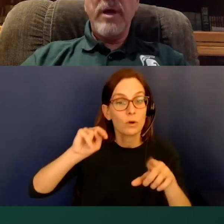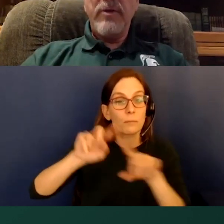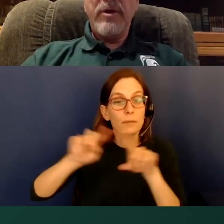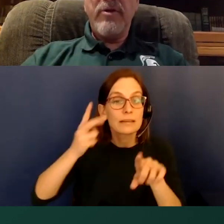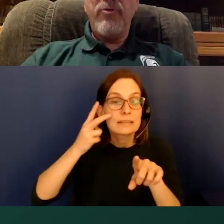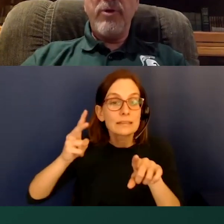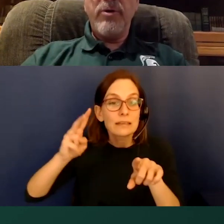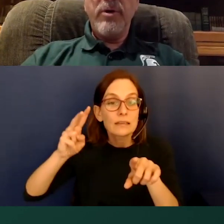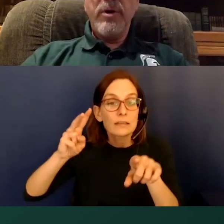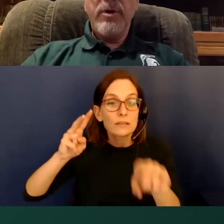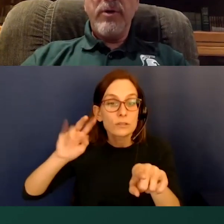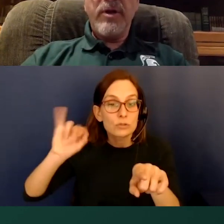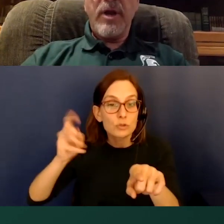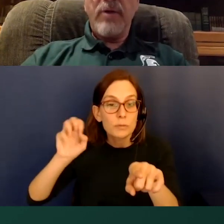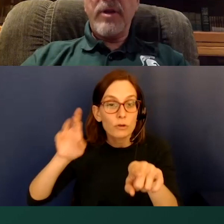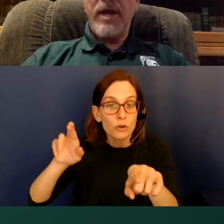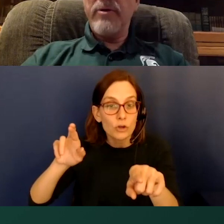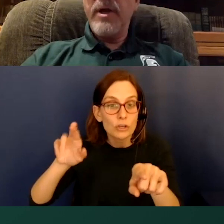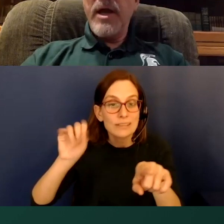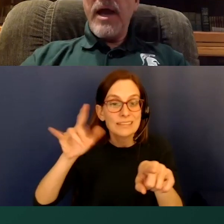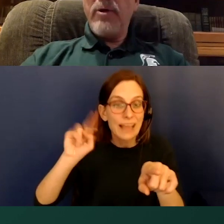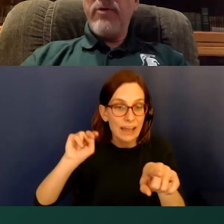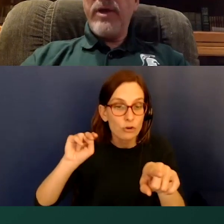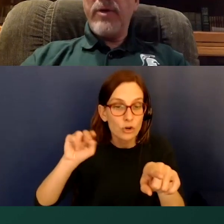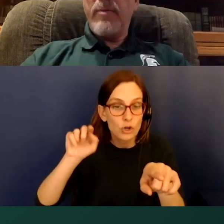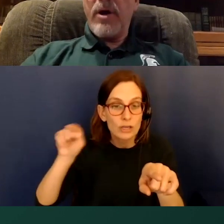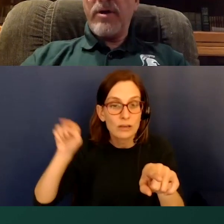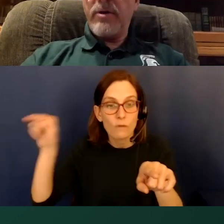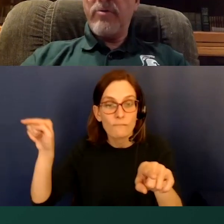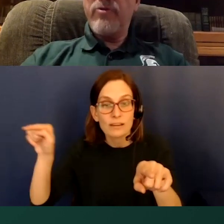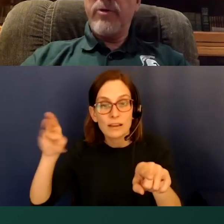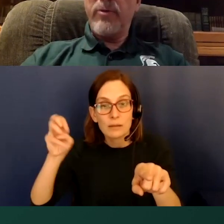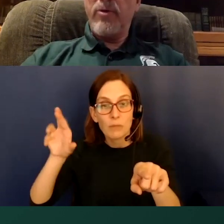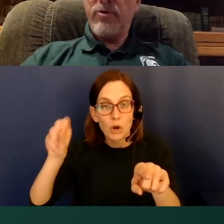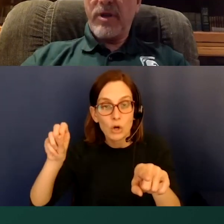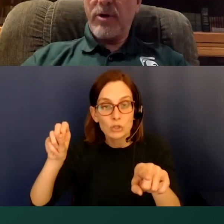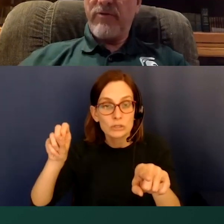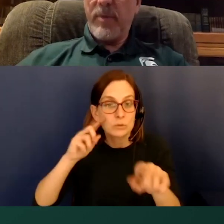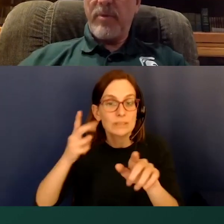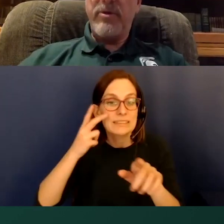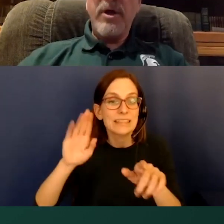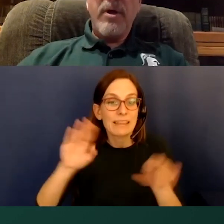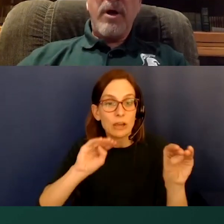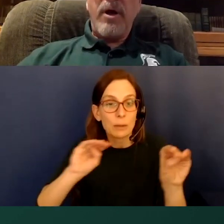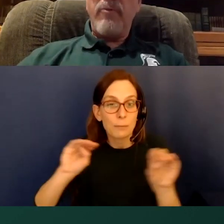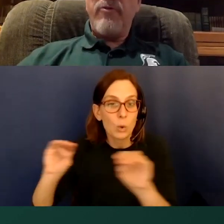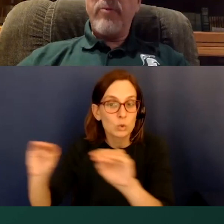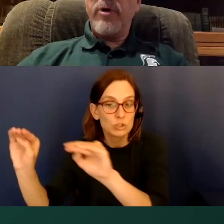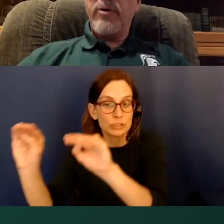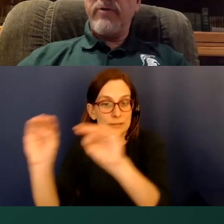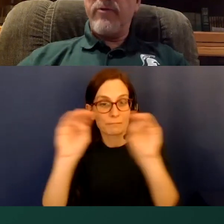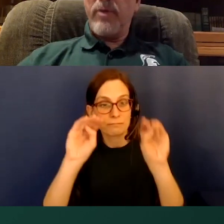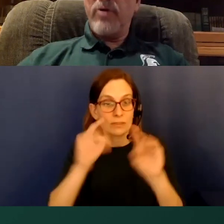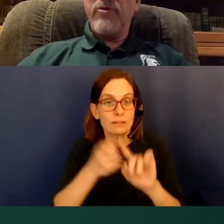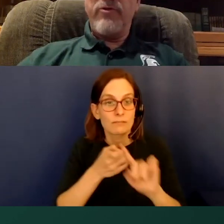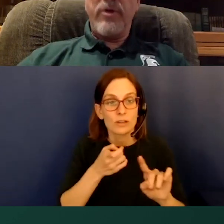Saturn. This is Jupiter. This star is Saturn. And over here is Mars. And this will show you their motion starting from about